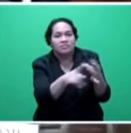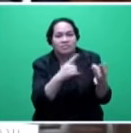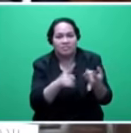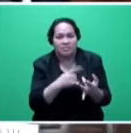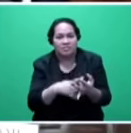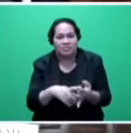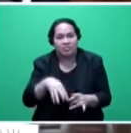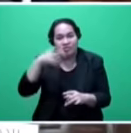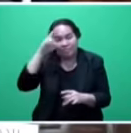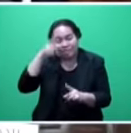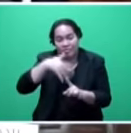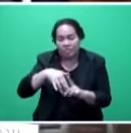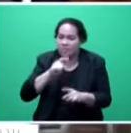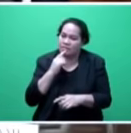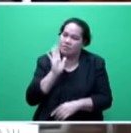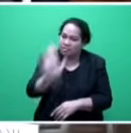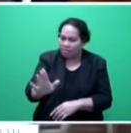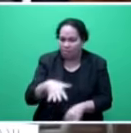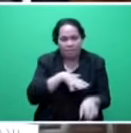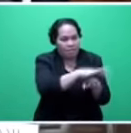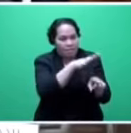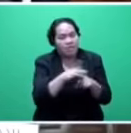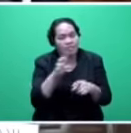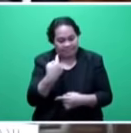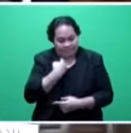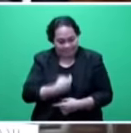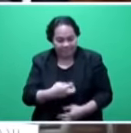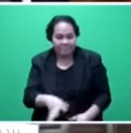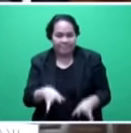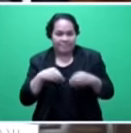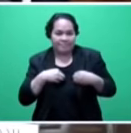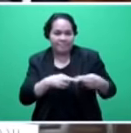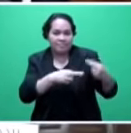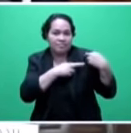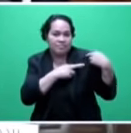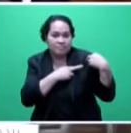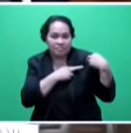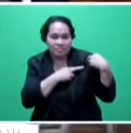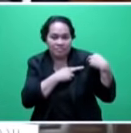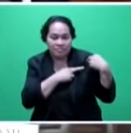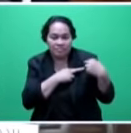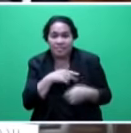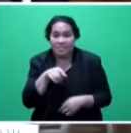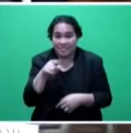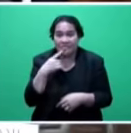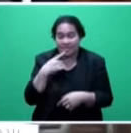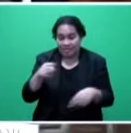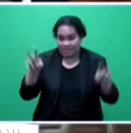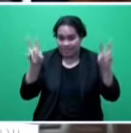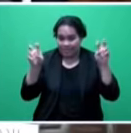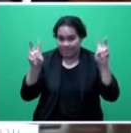We should stop the blame game and take full responsibility. And I say this when he said, and I